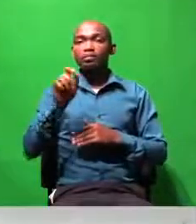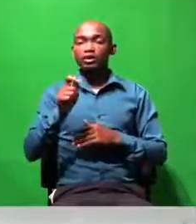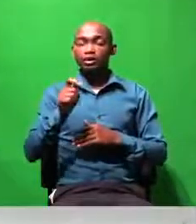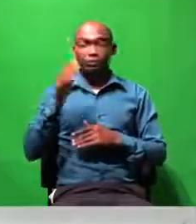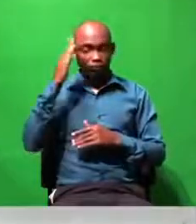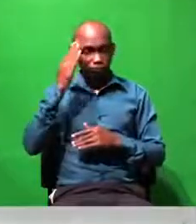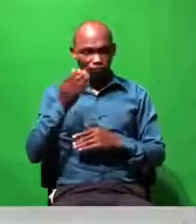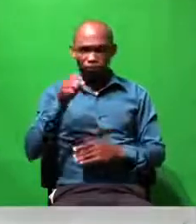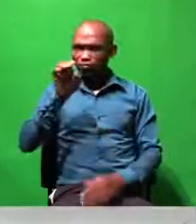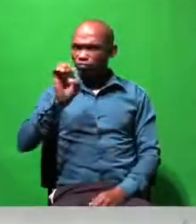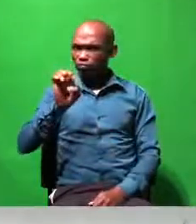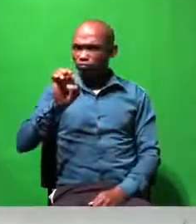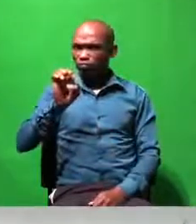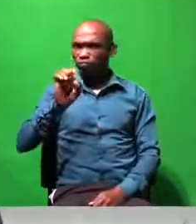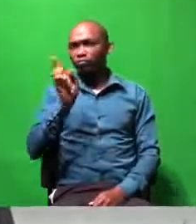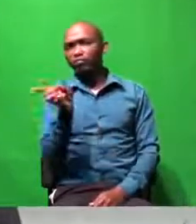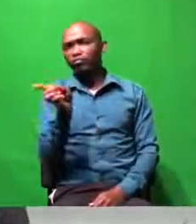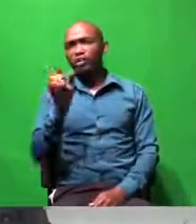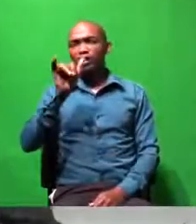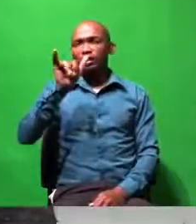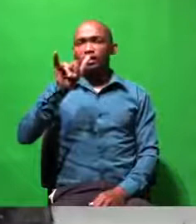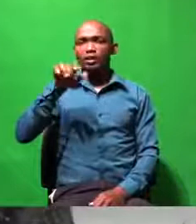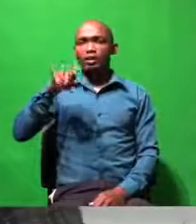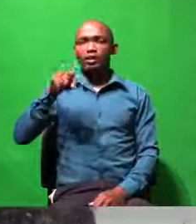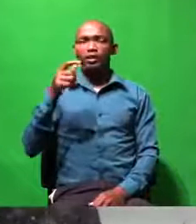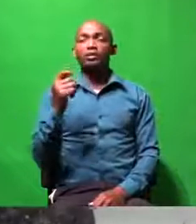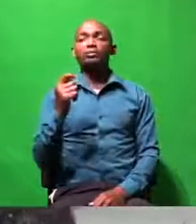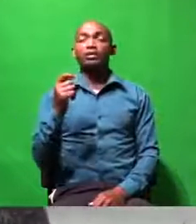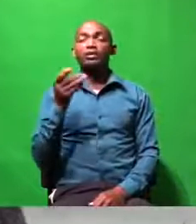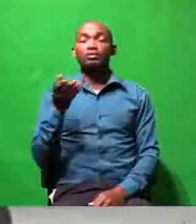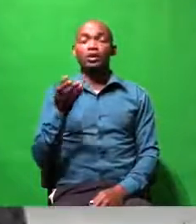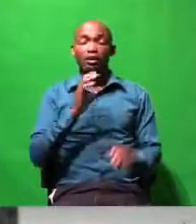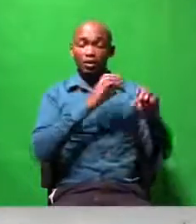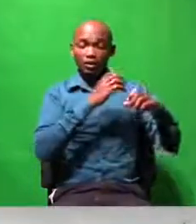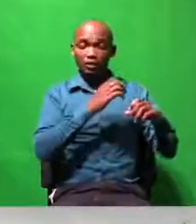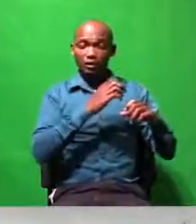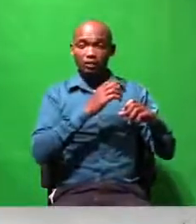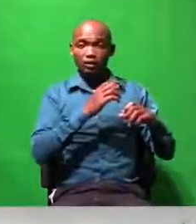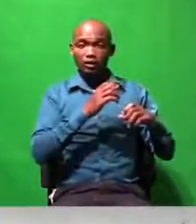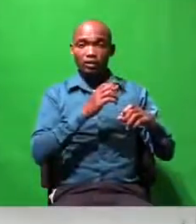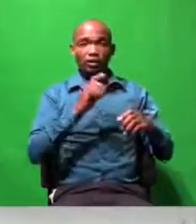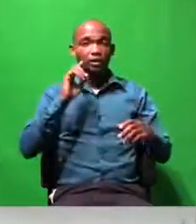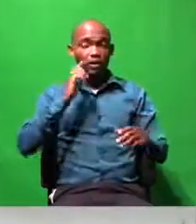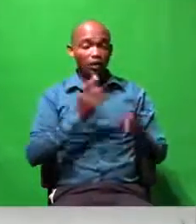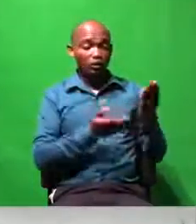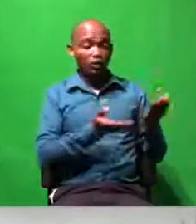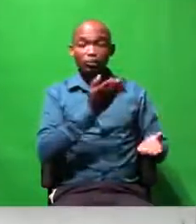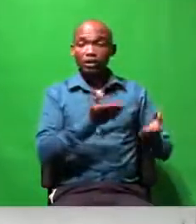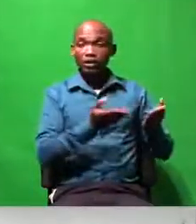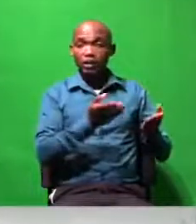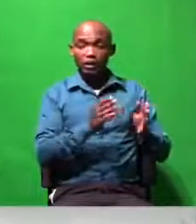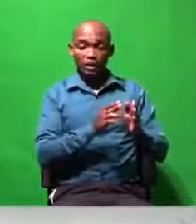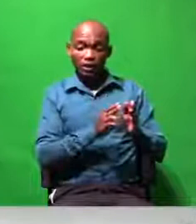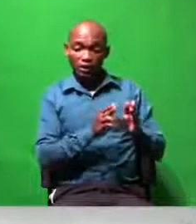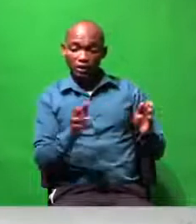BC. The Egyptian scientists, they needed to measure the distance and the area of